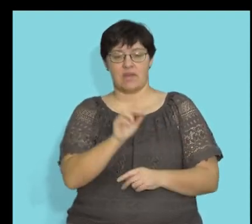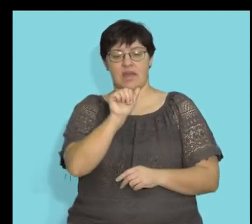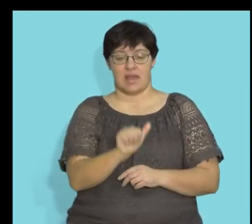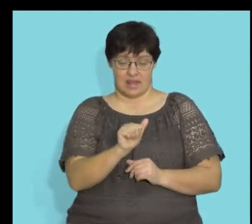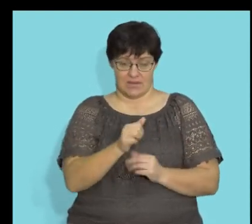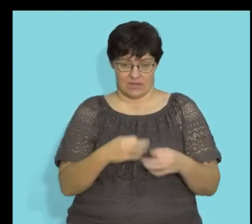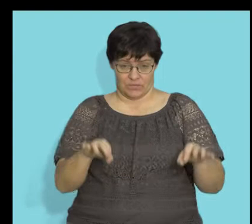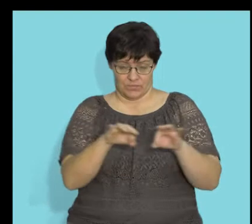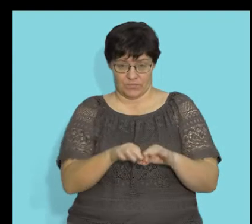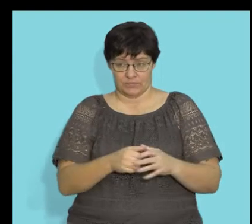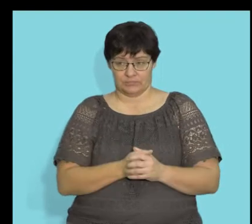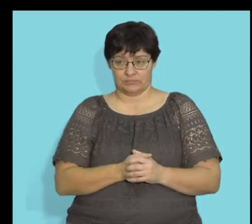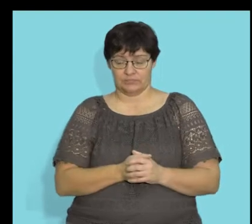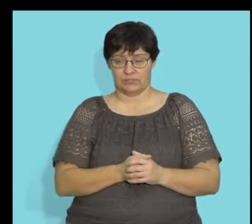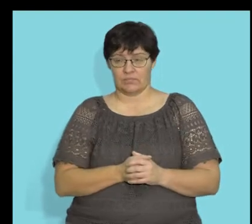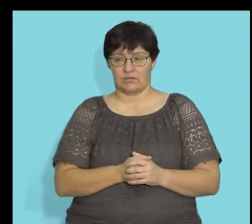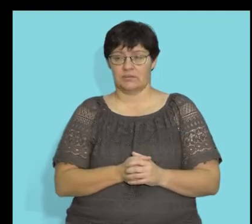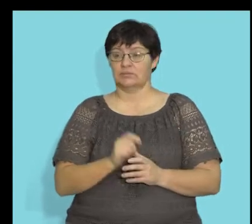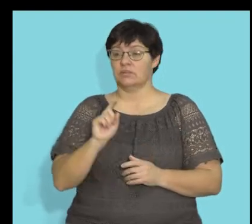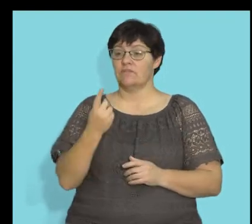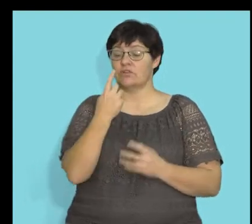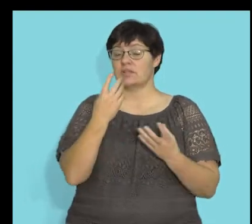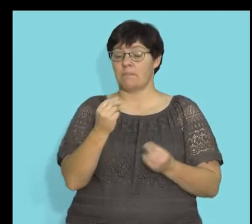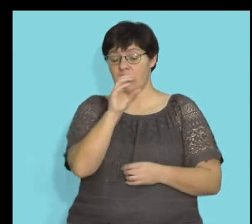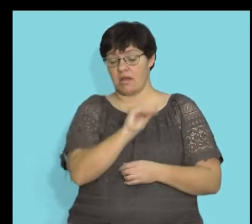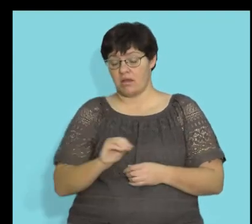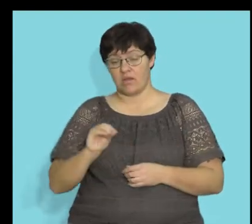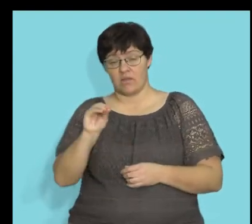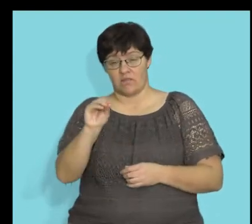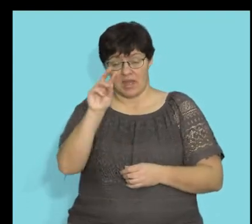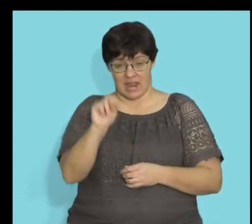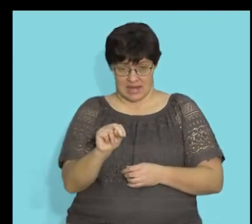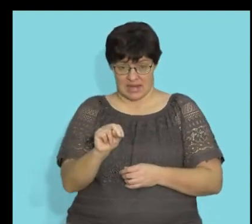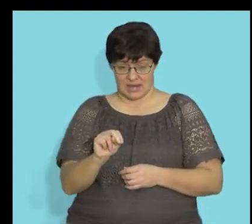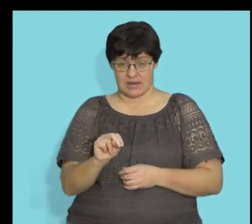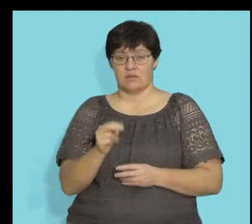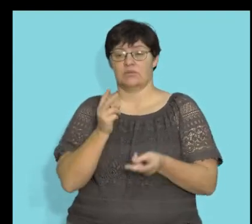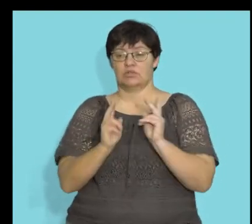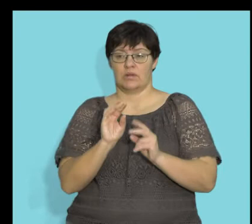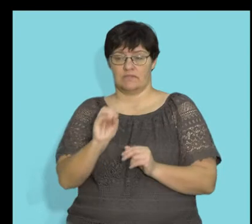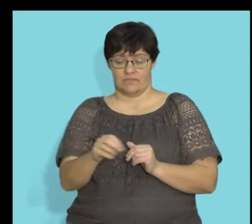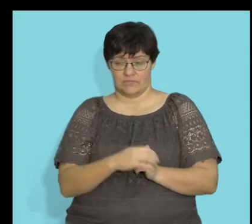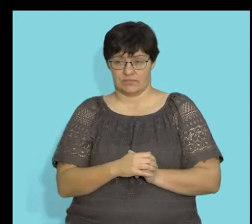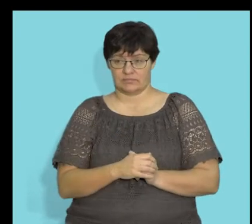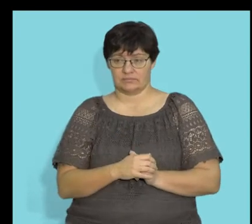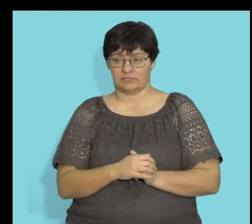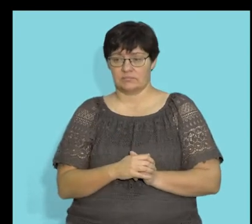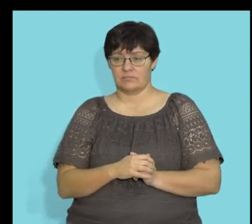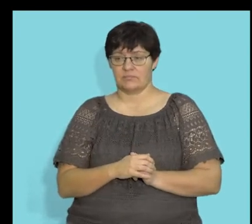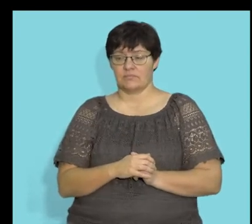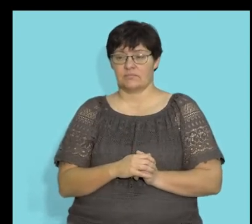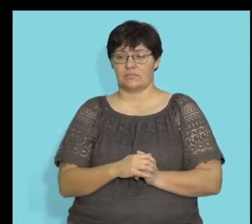be my A value. So the first number that I'm going to substitute in for n will be 12.